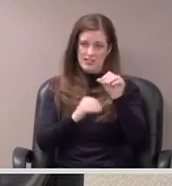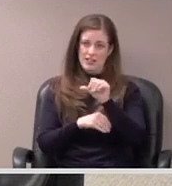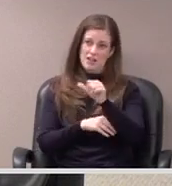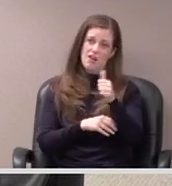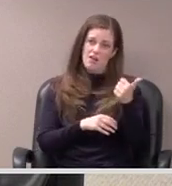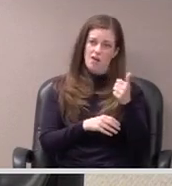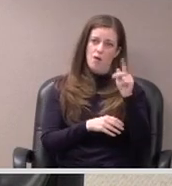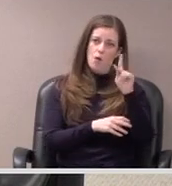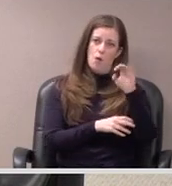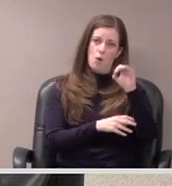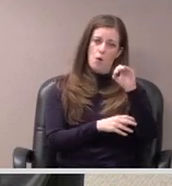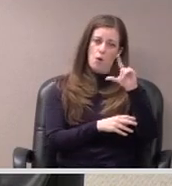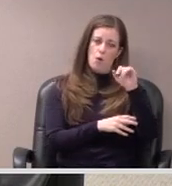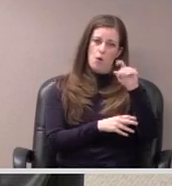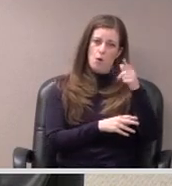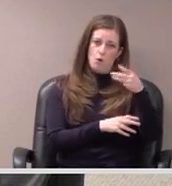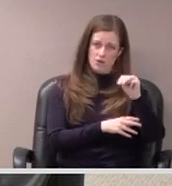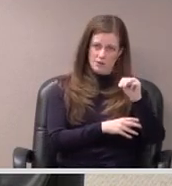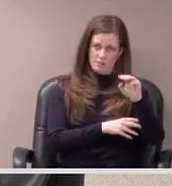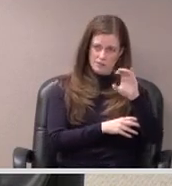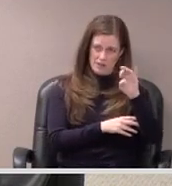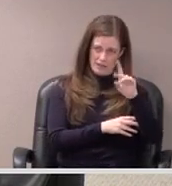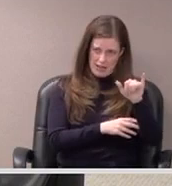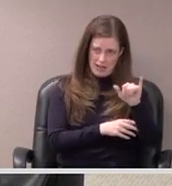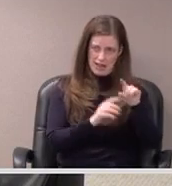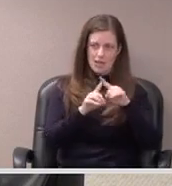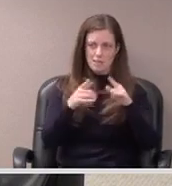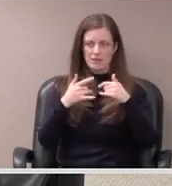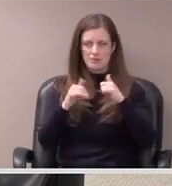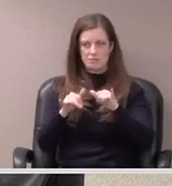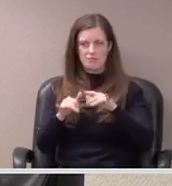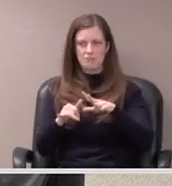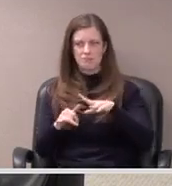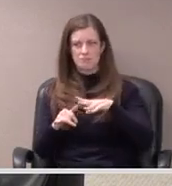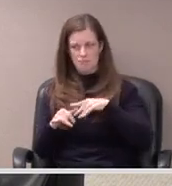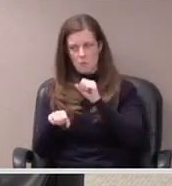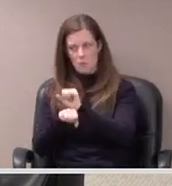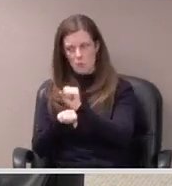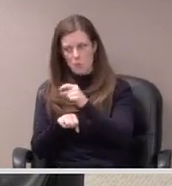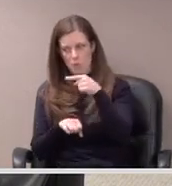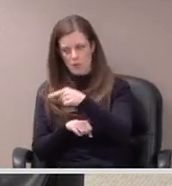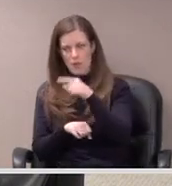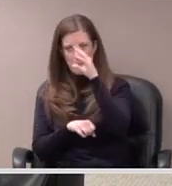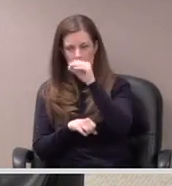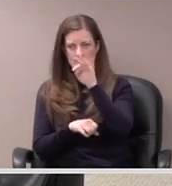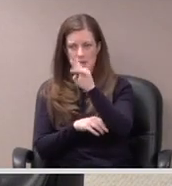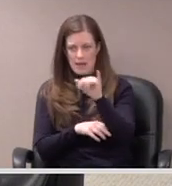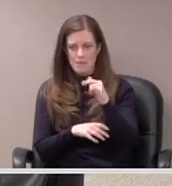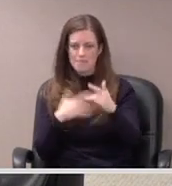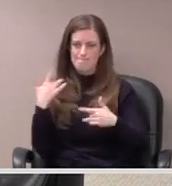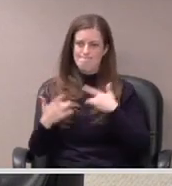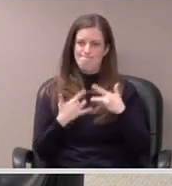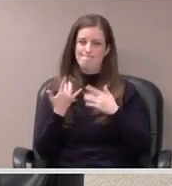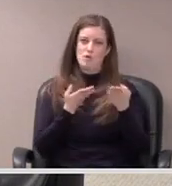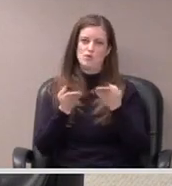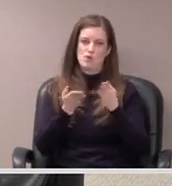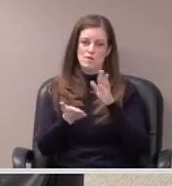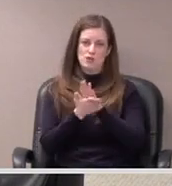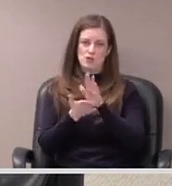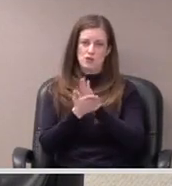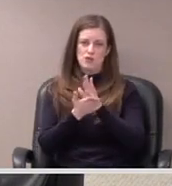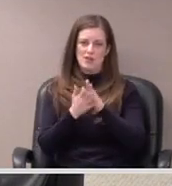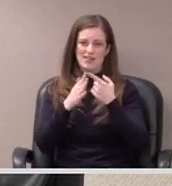already accepted a job offer at the W.E.B. Du Bois Academy. And was so excited to serve the school in its inaugural